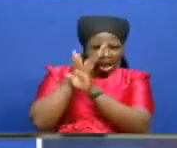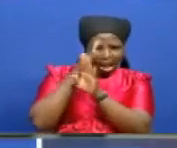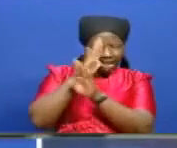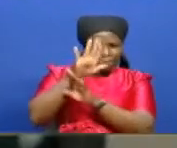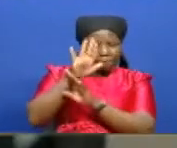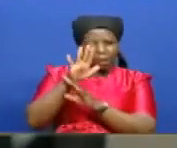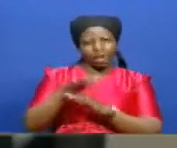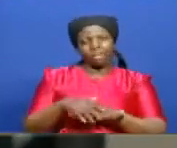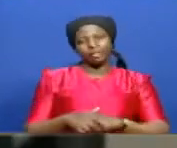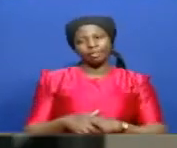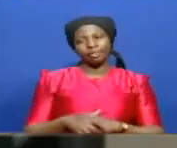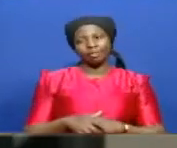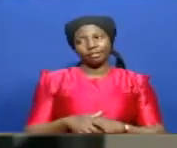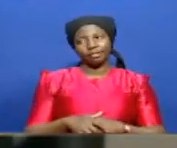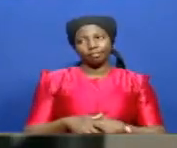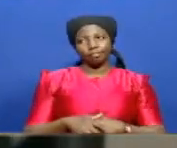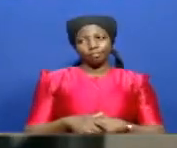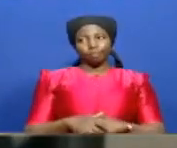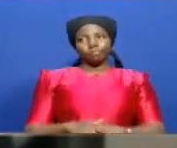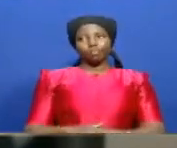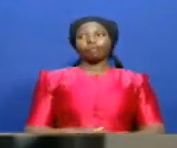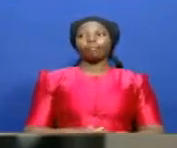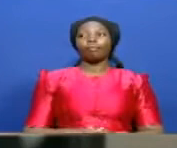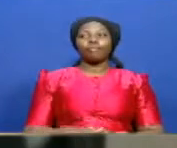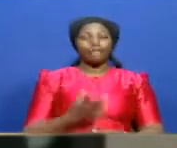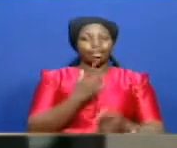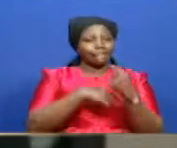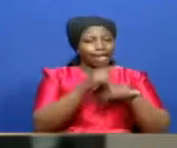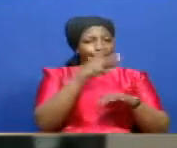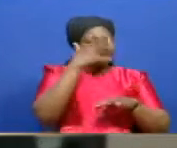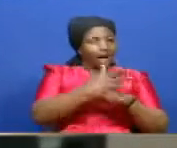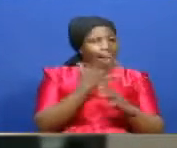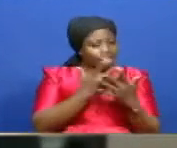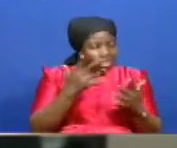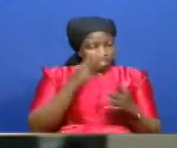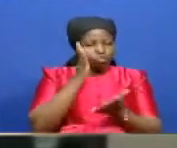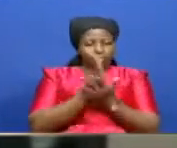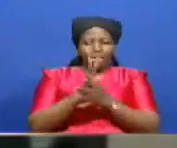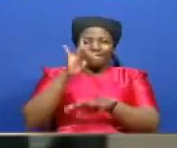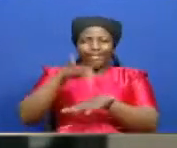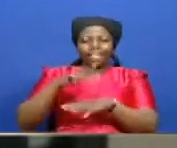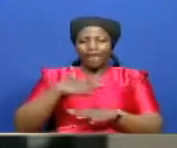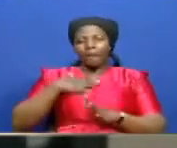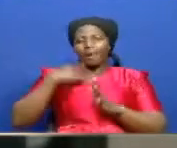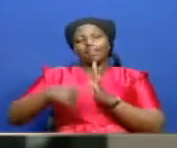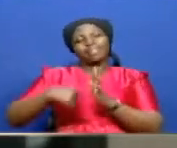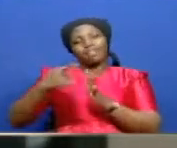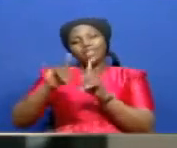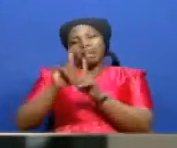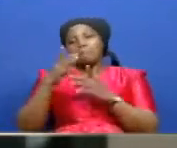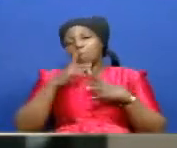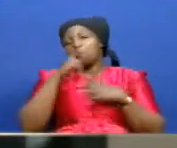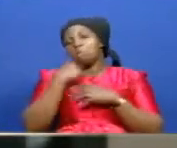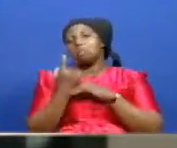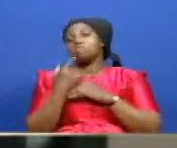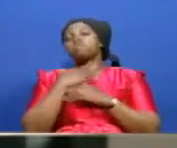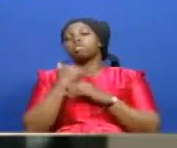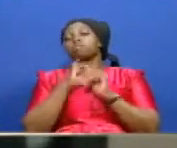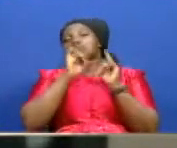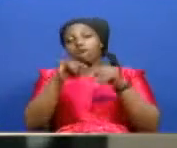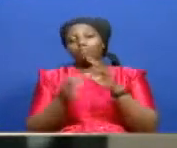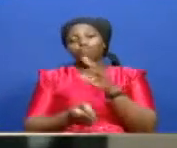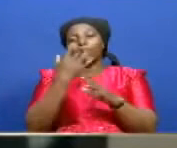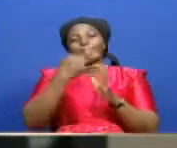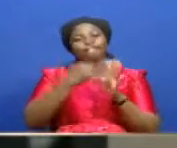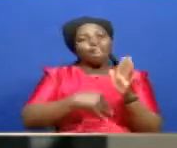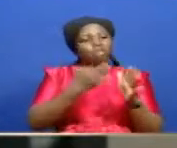of counterfeiters, it is affecting our industries. And even people who may want to set up industries here, they will be afraid, knowing that once they